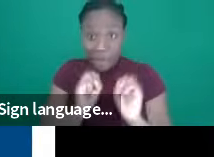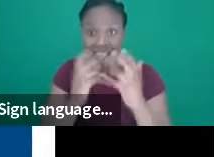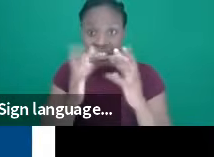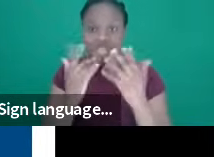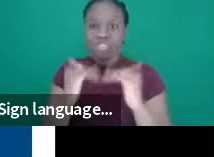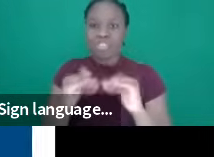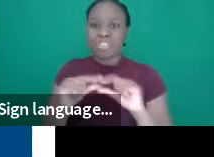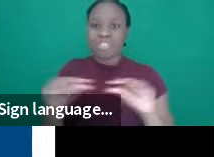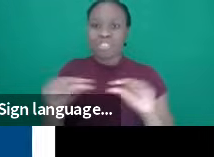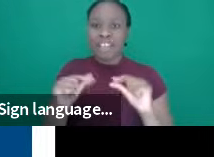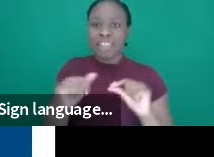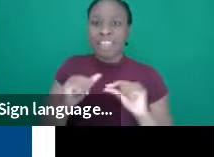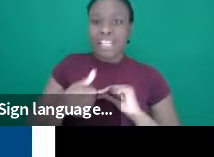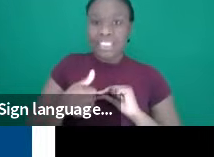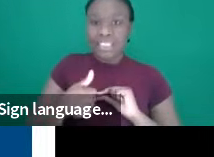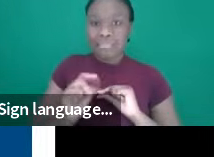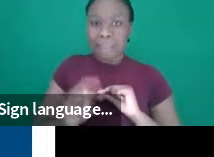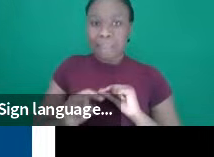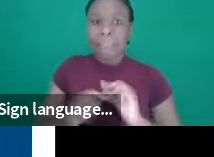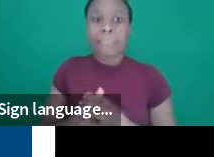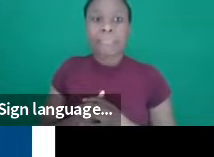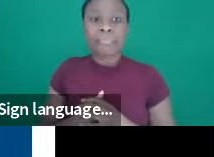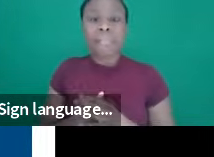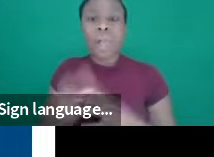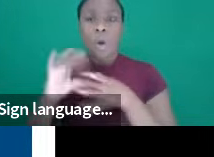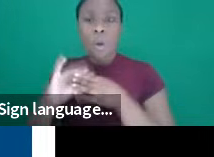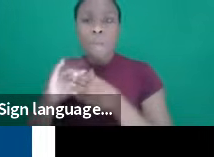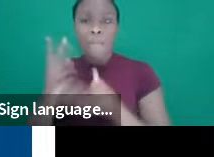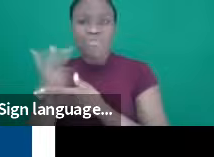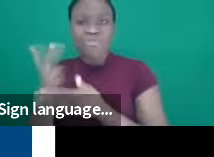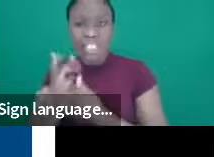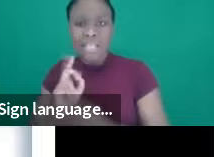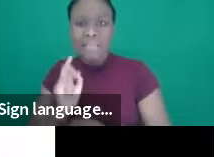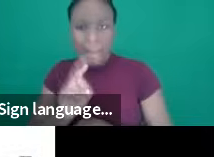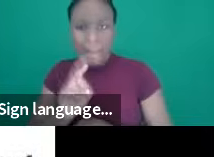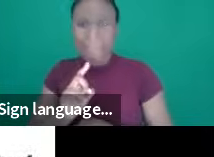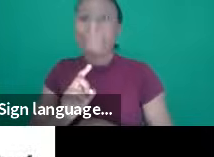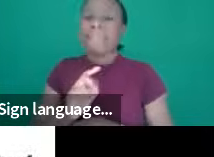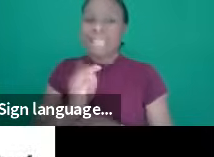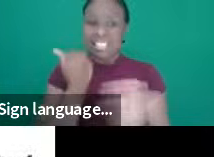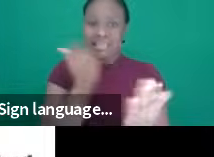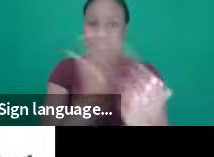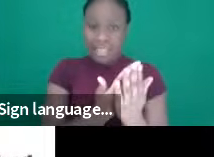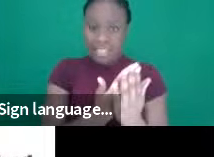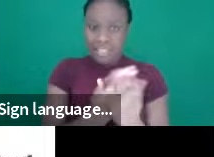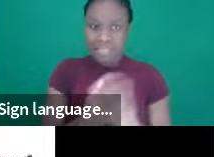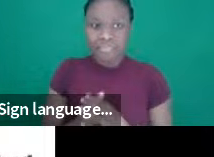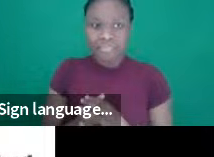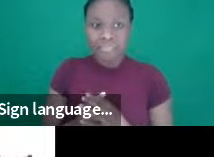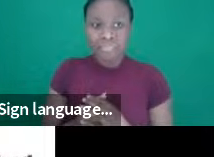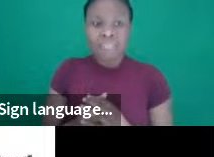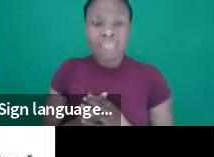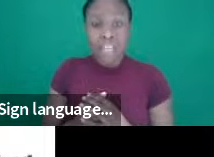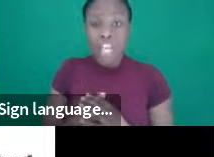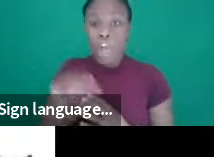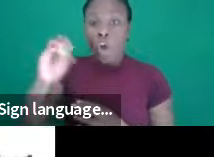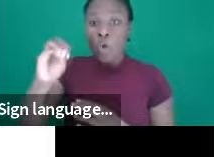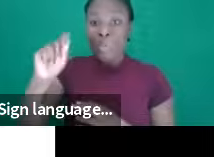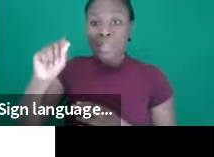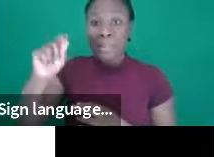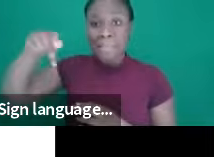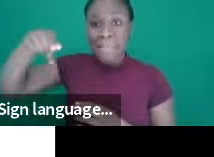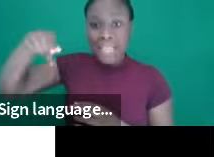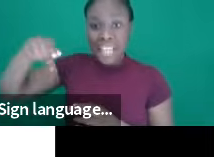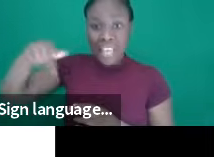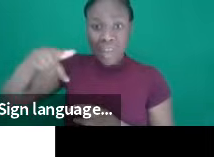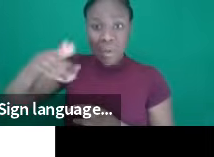Complete your residential address and click Submit. Choose the preferred method of communication where the OTP will be sent in